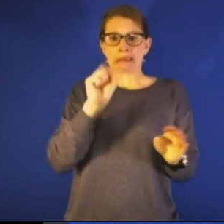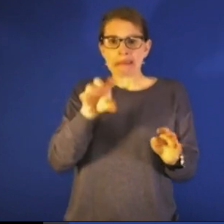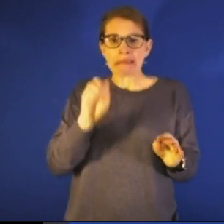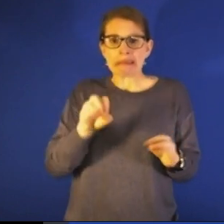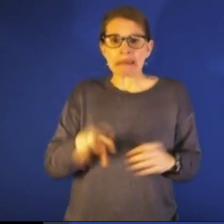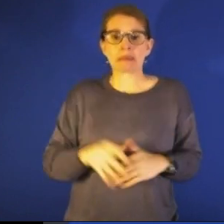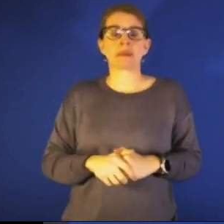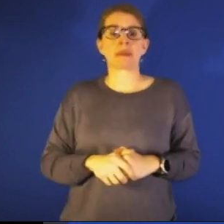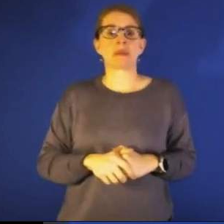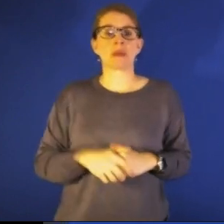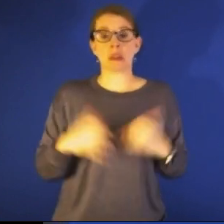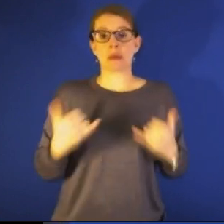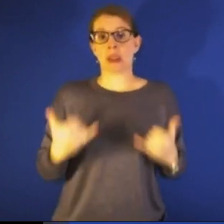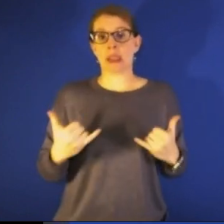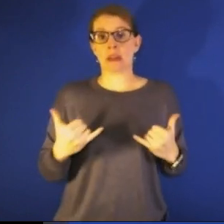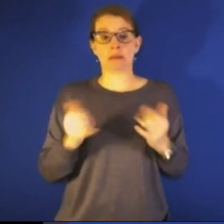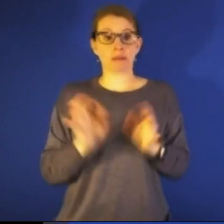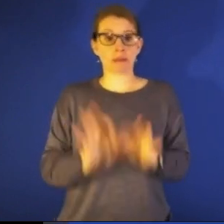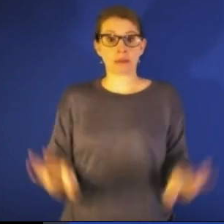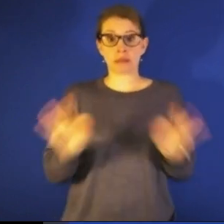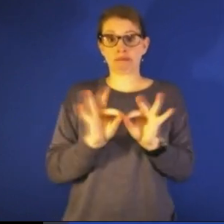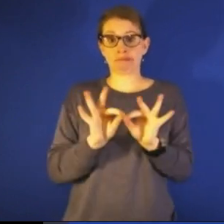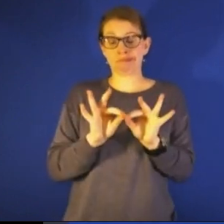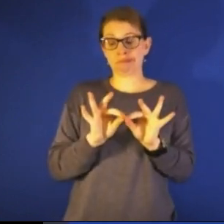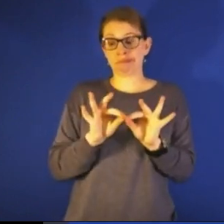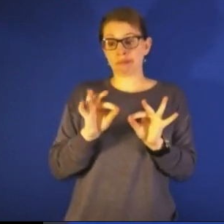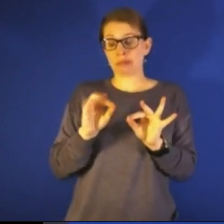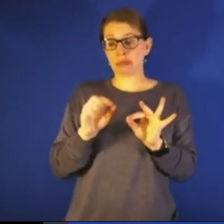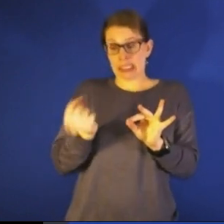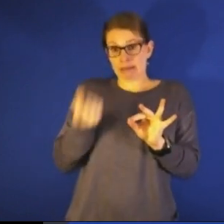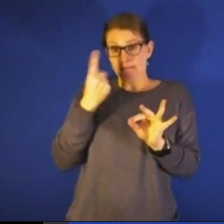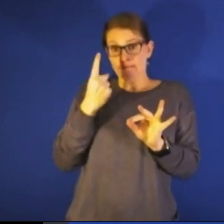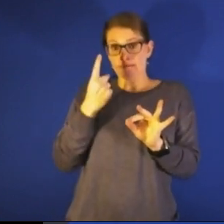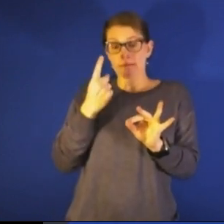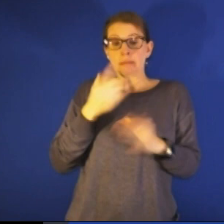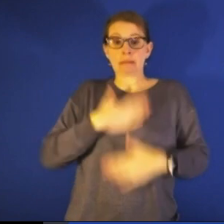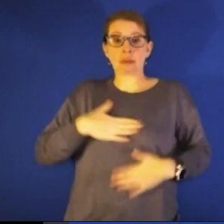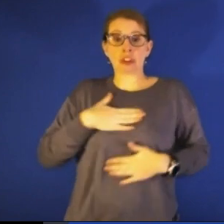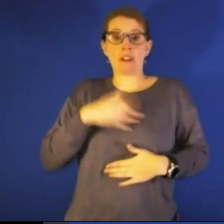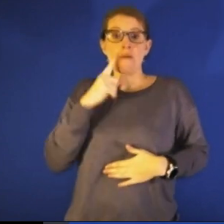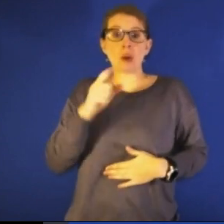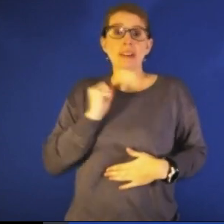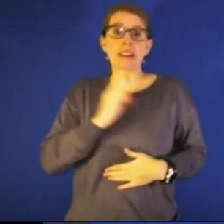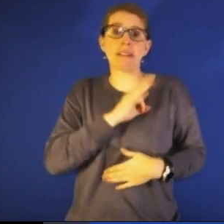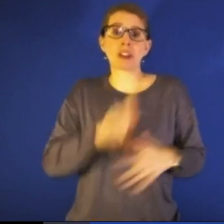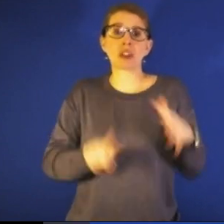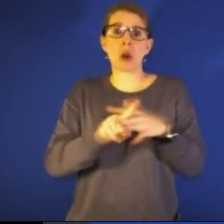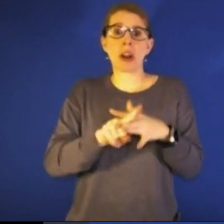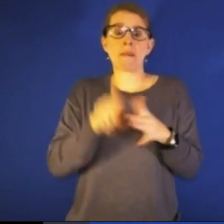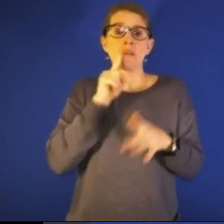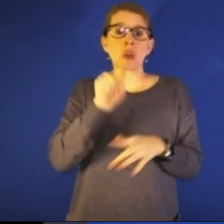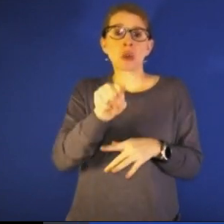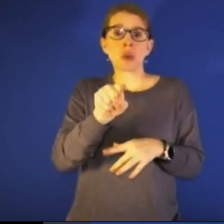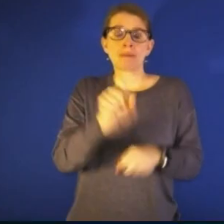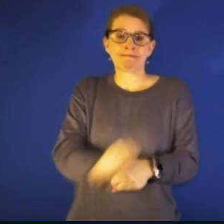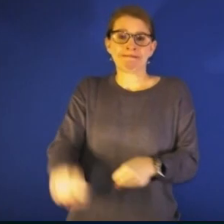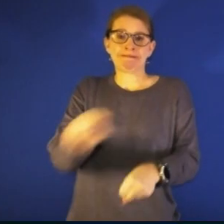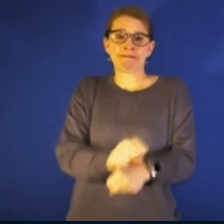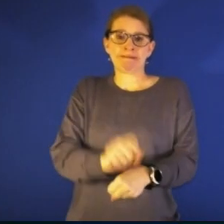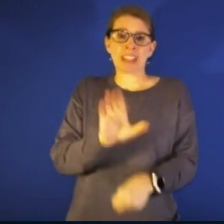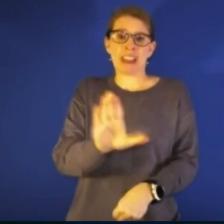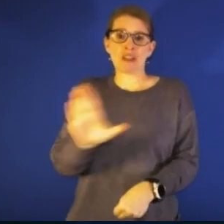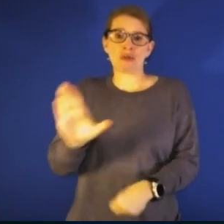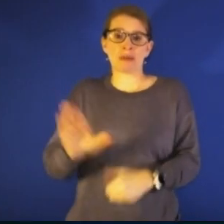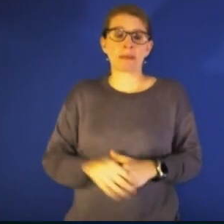Right now, it's important to be understanding and appreciative of all the staff that is showing up and doing the hard work. A few other